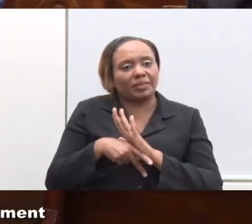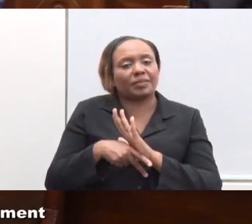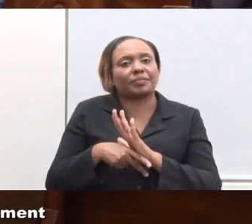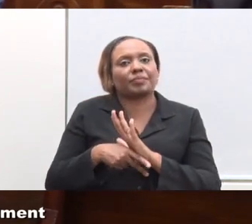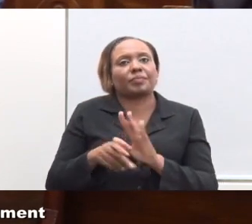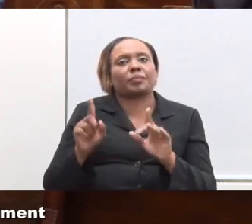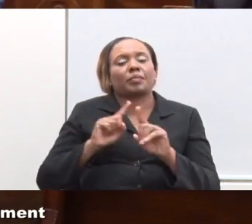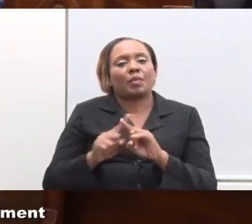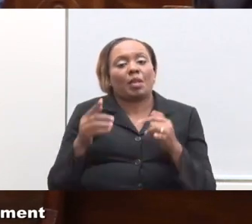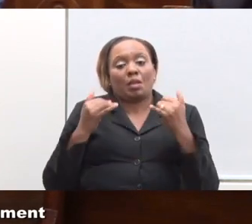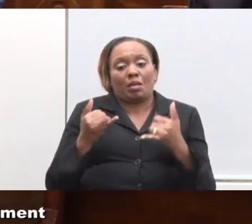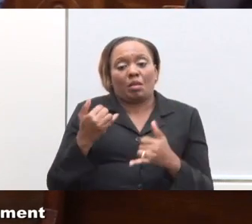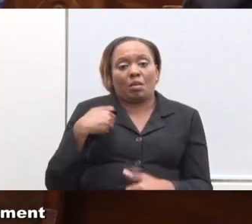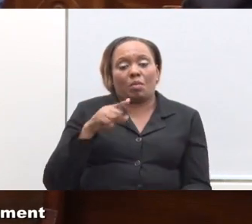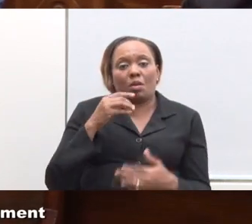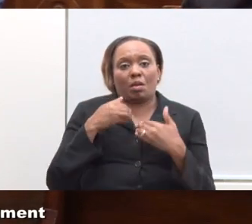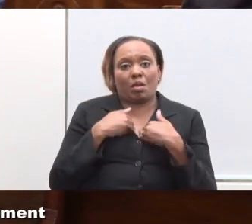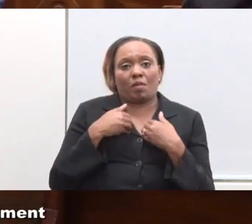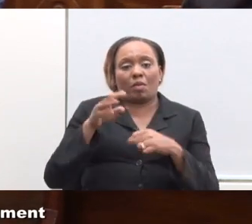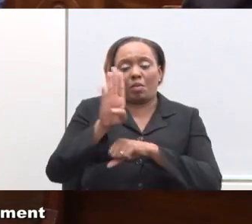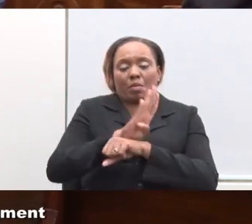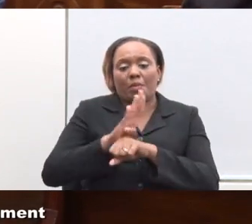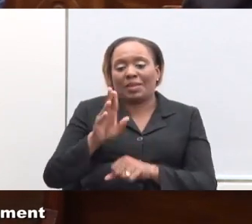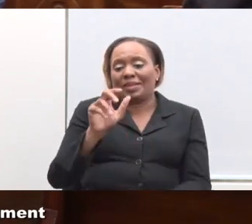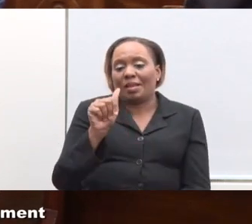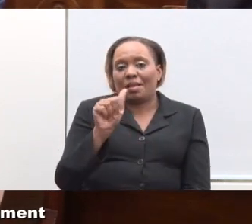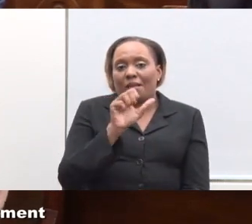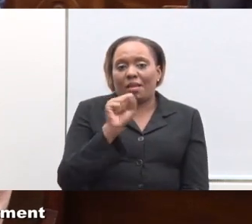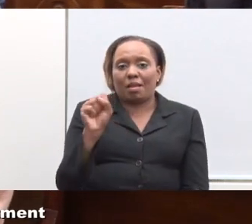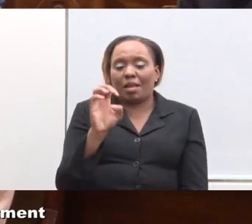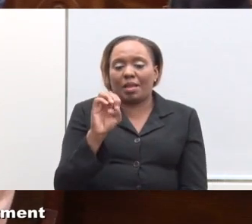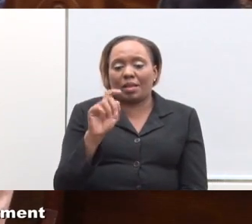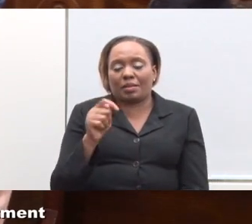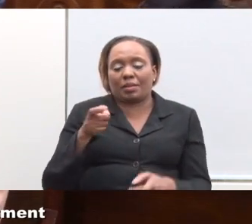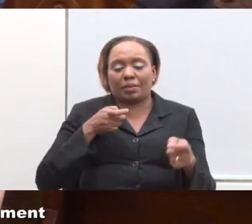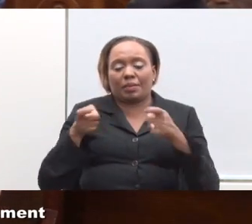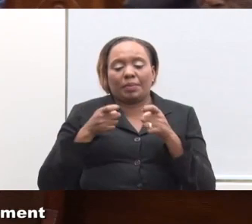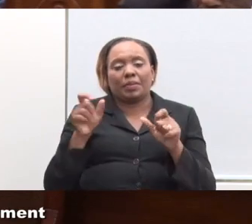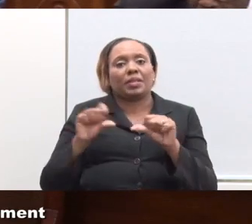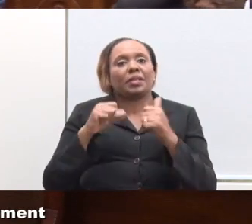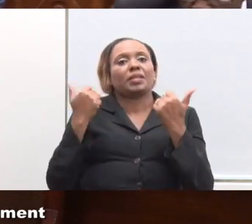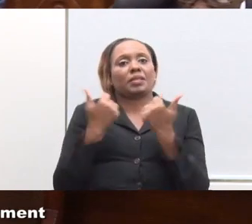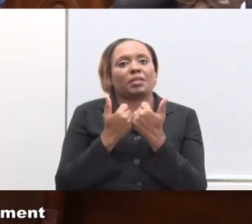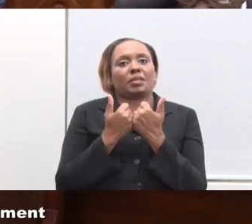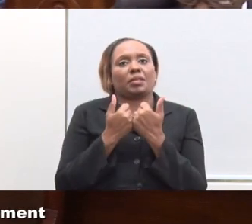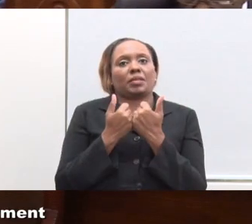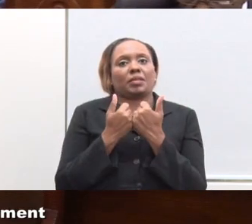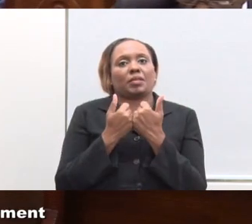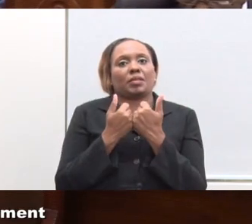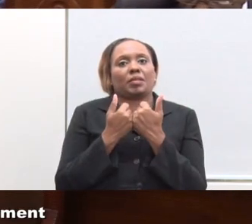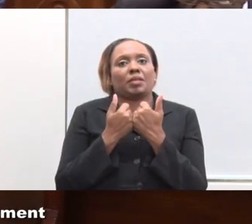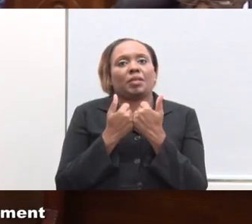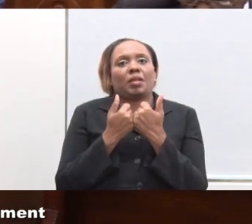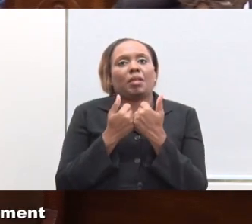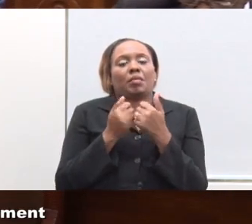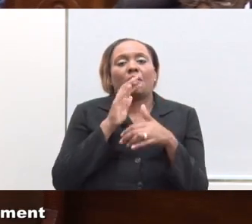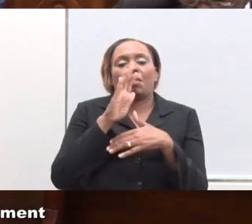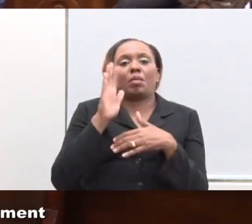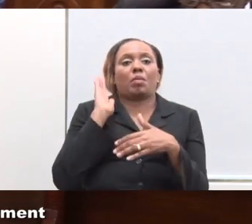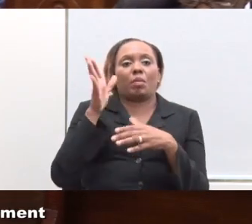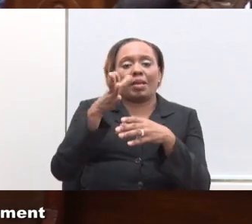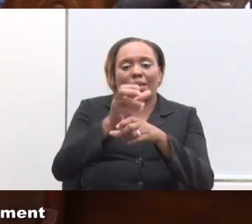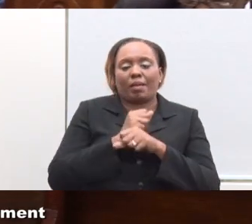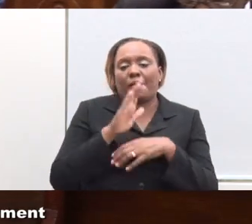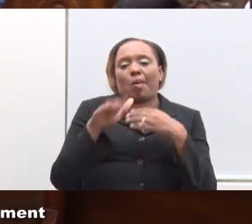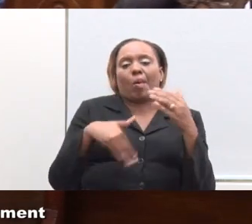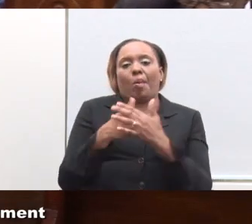Barbados Asset Management Agency that will take all of the assets of Enlico and ResLife, as well as